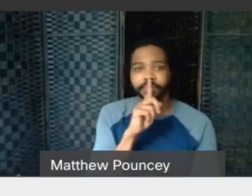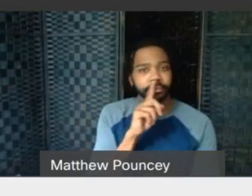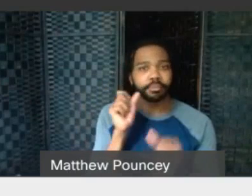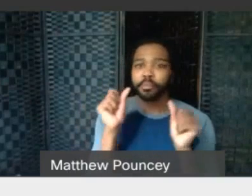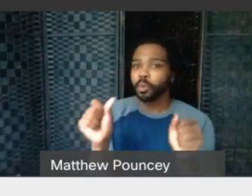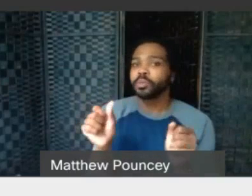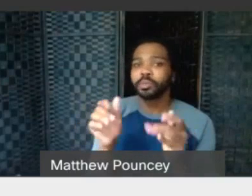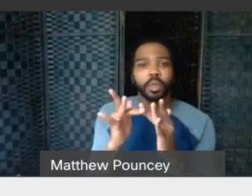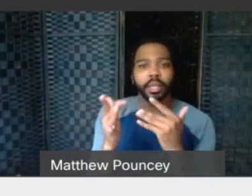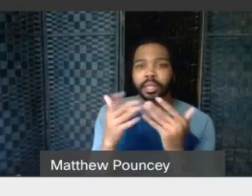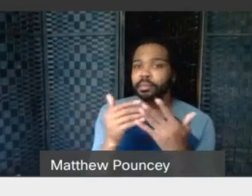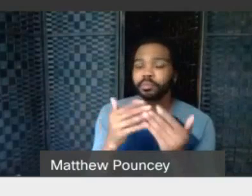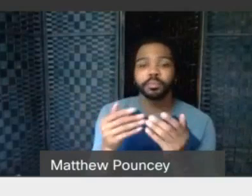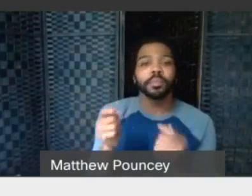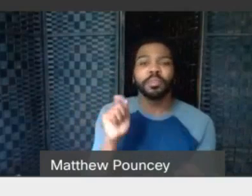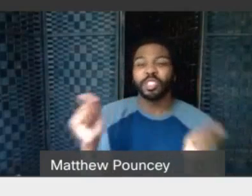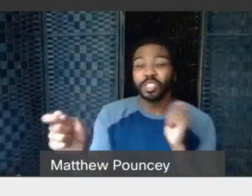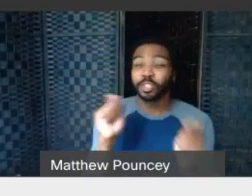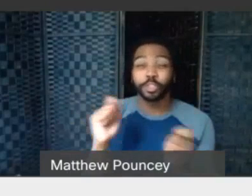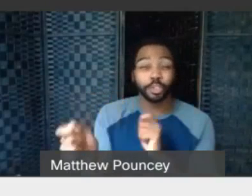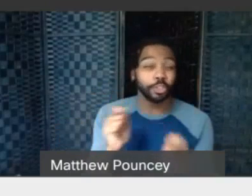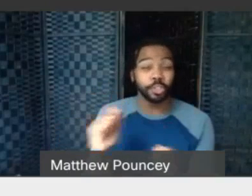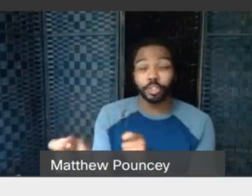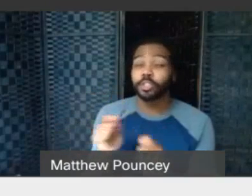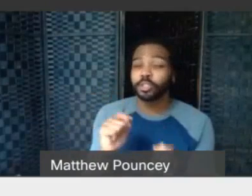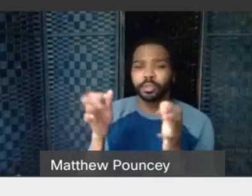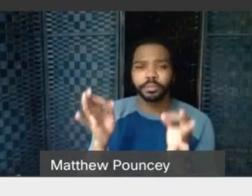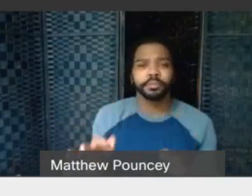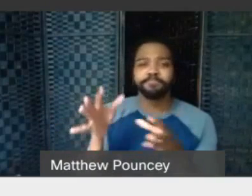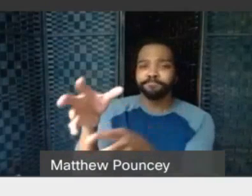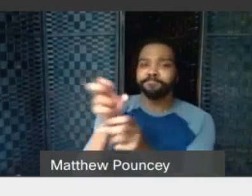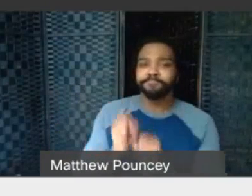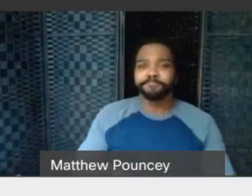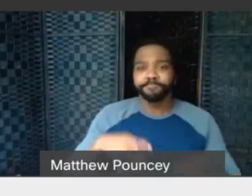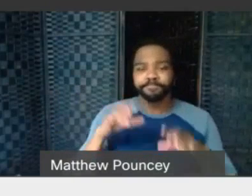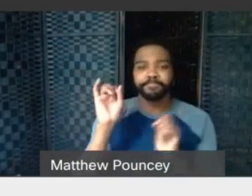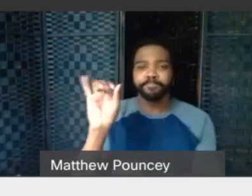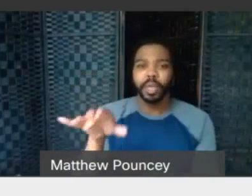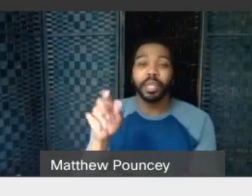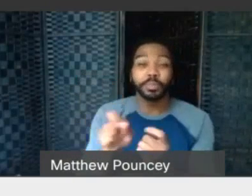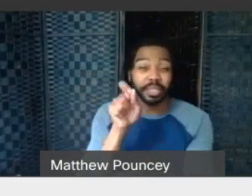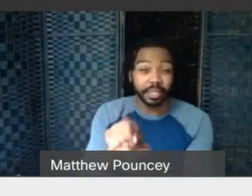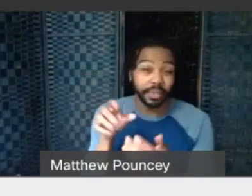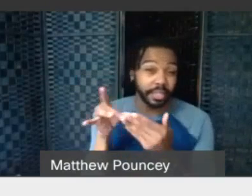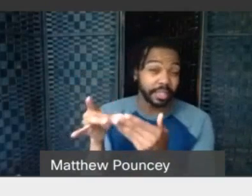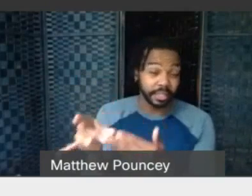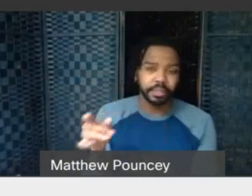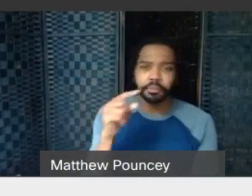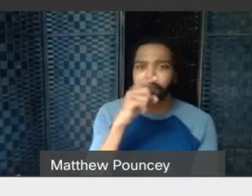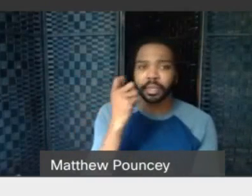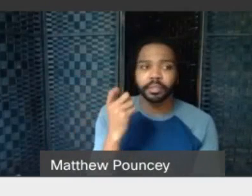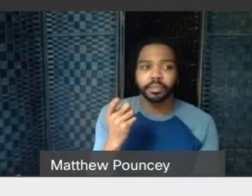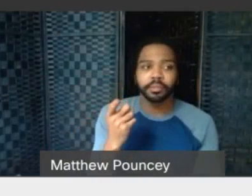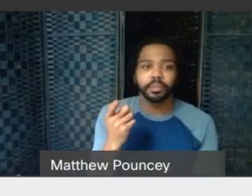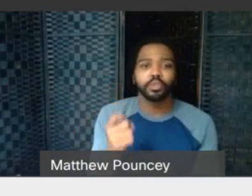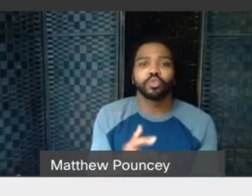Given all of the changes that were made regarding phase 2, we took down that particular guidance because there's